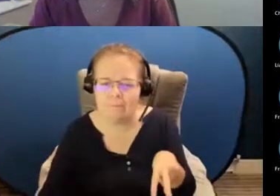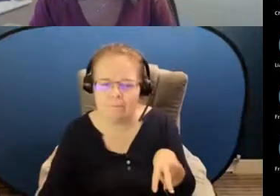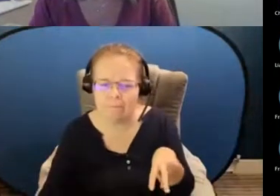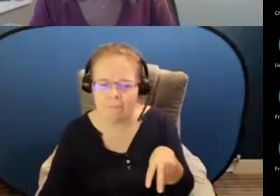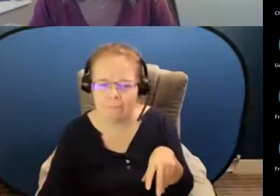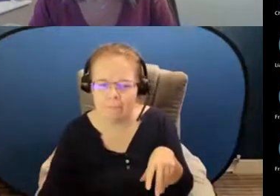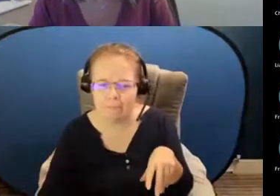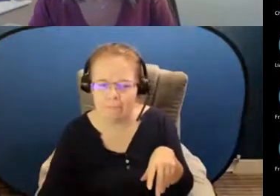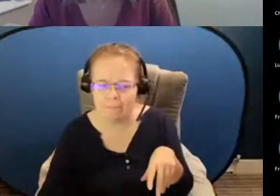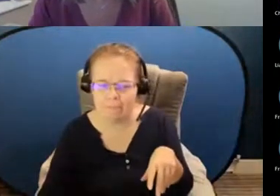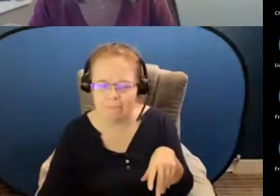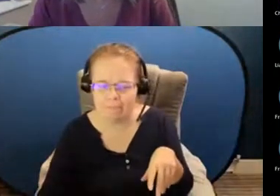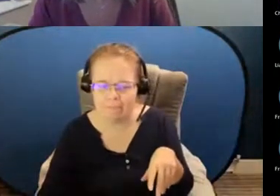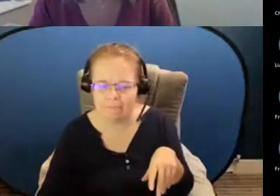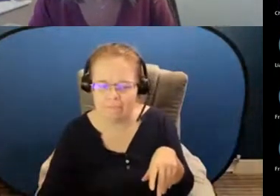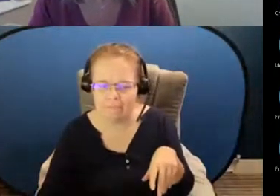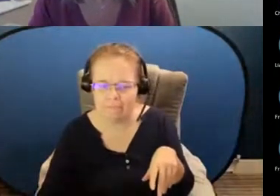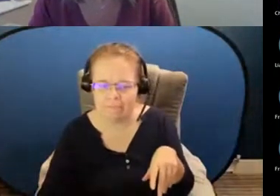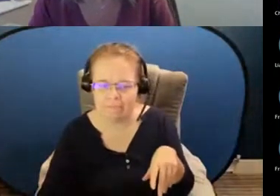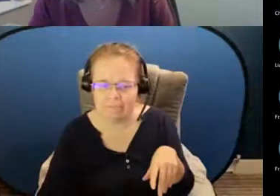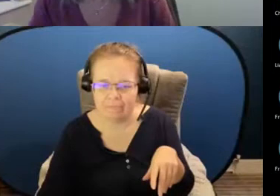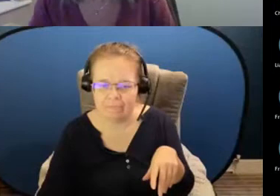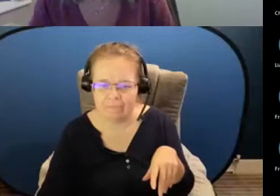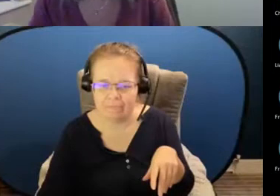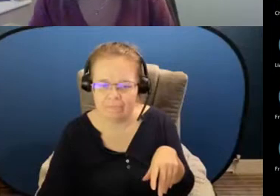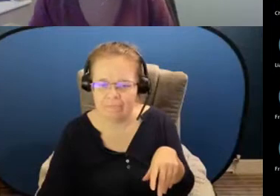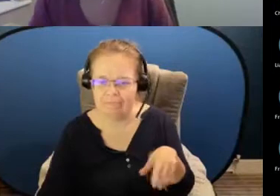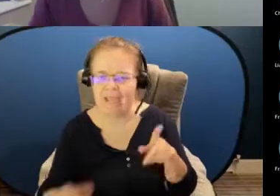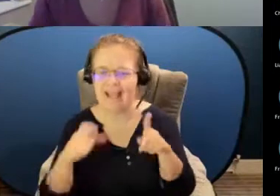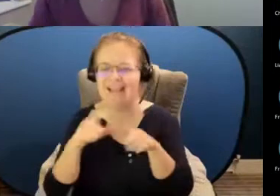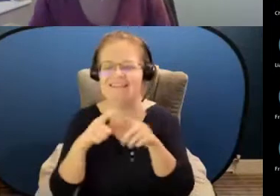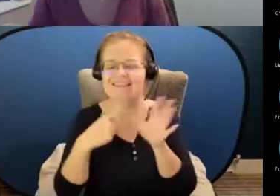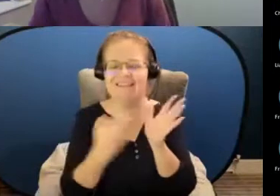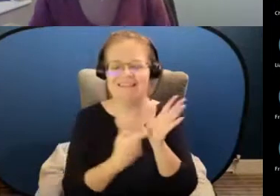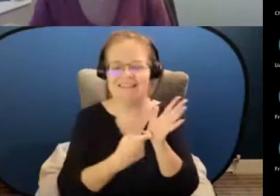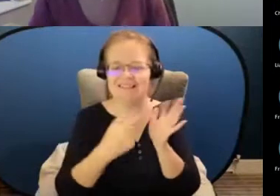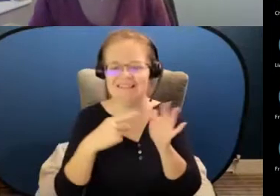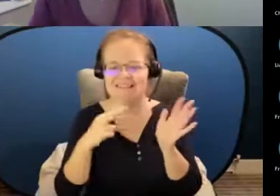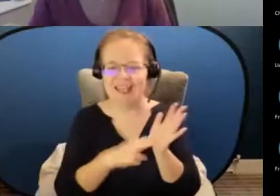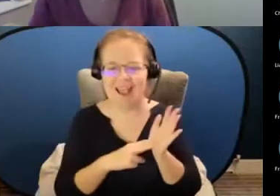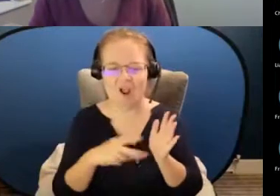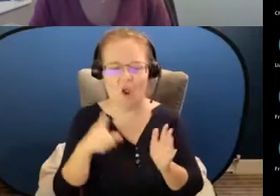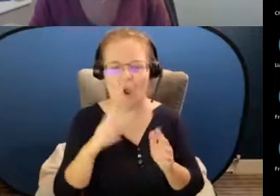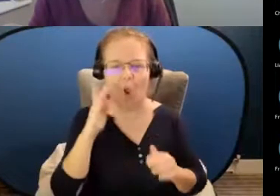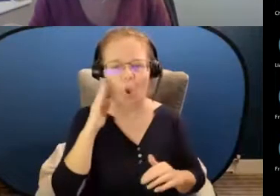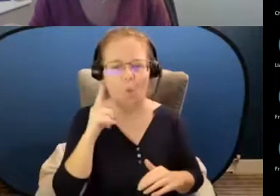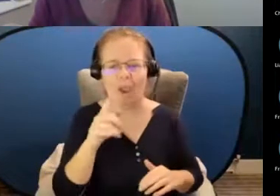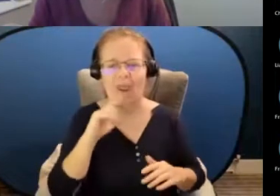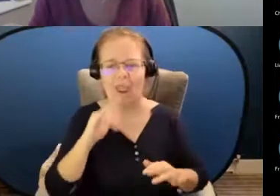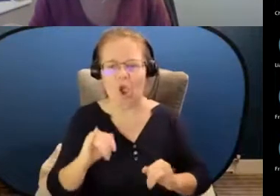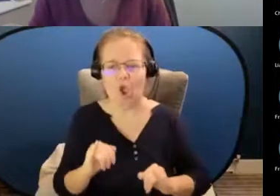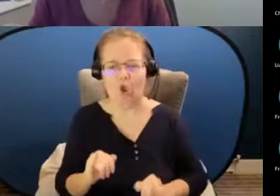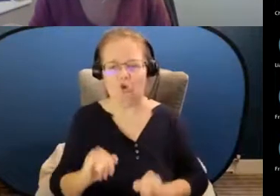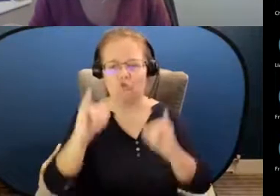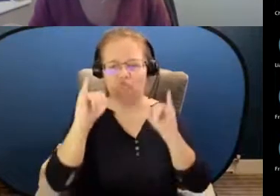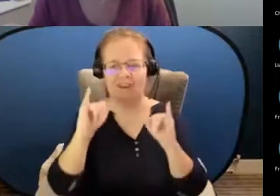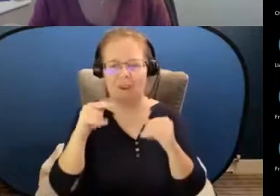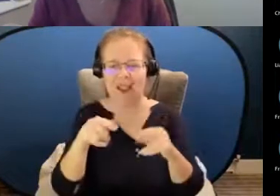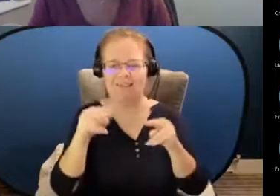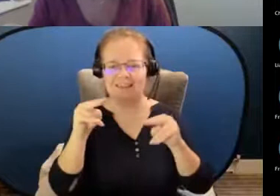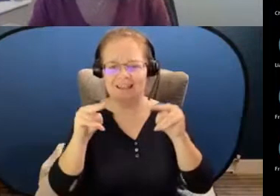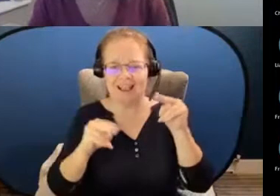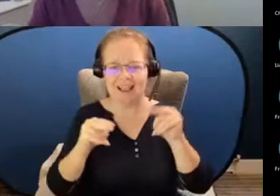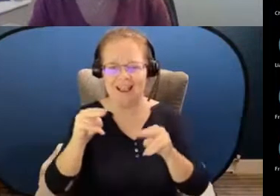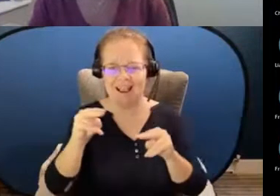quite a big question here. Darren says, when will critical accessibility QA testing